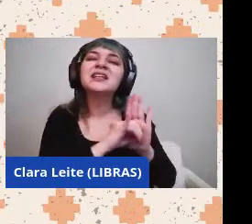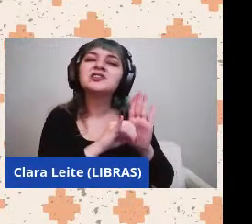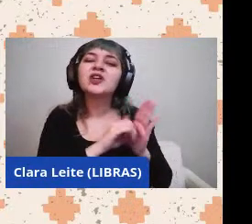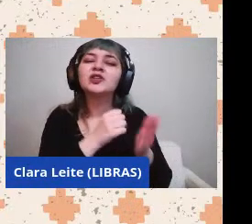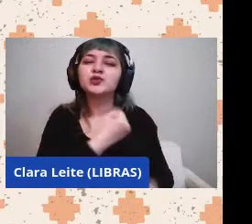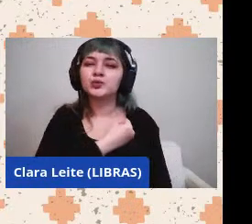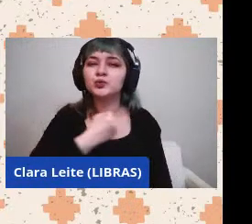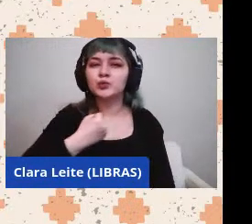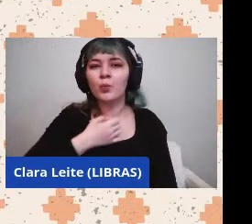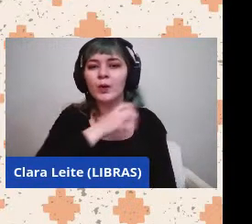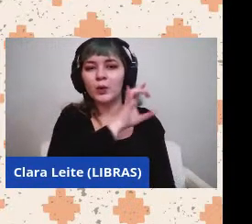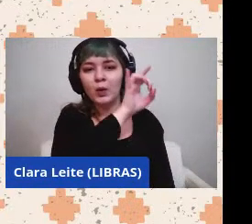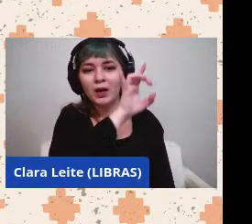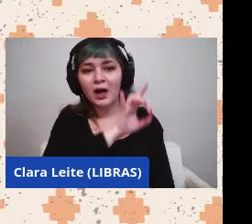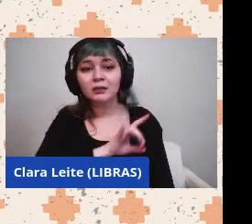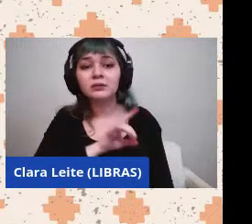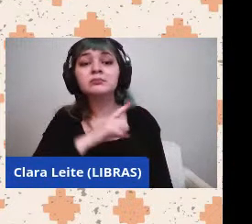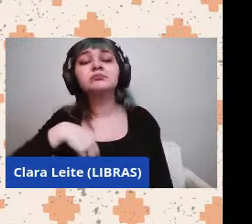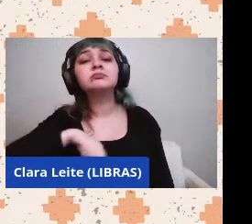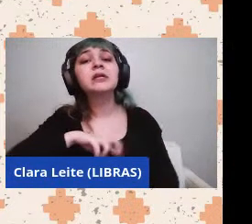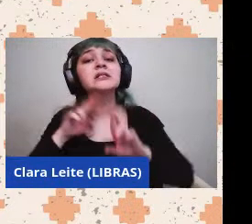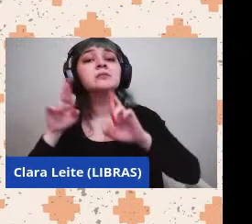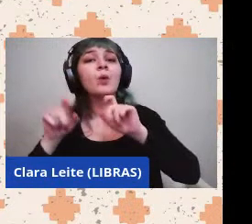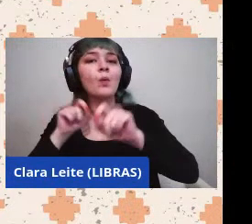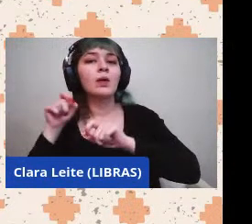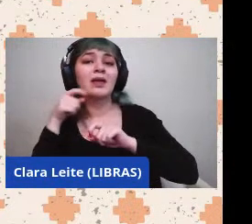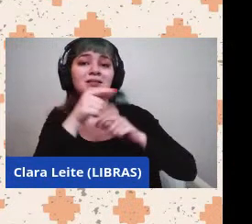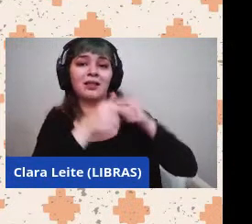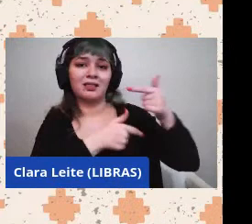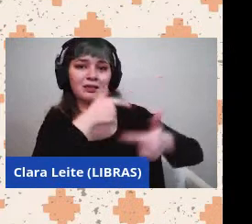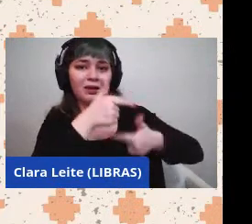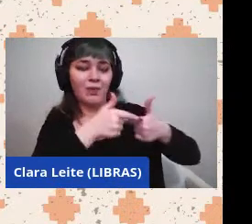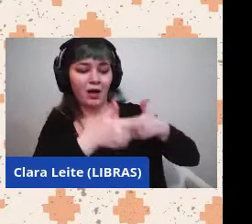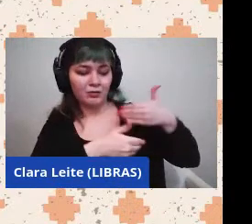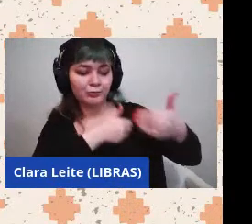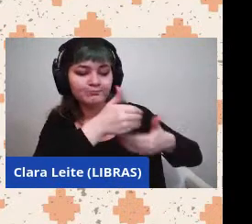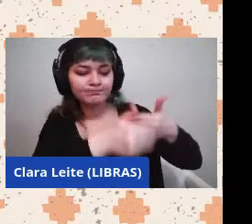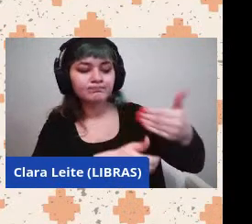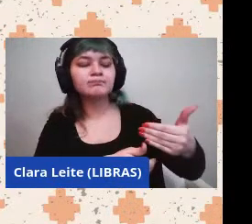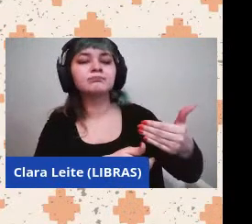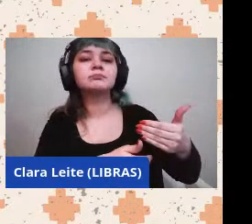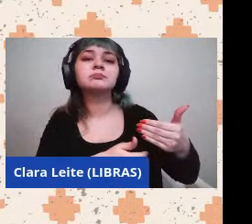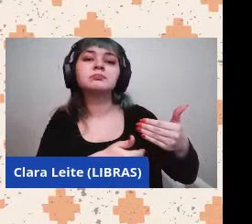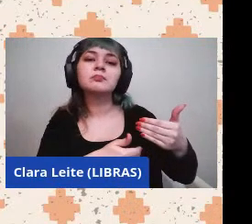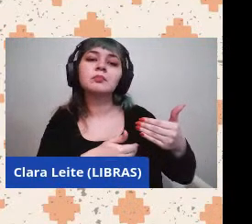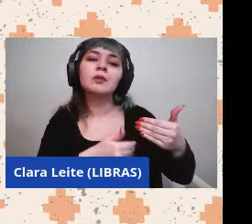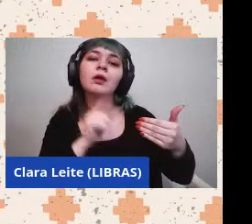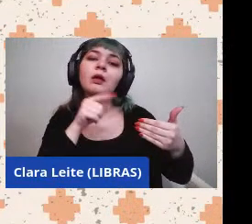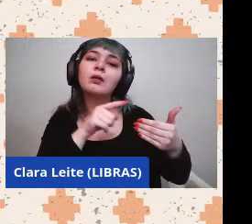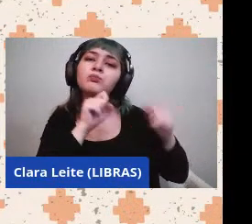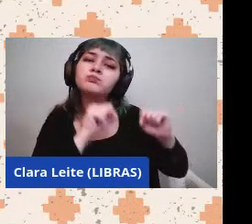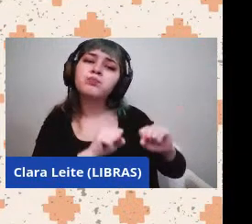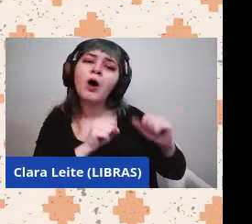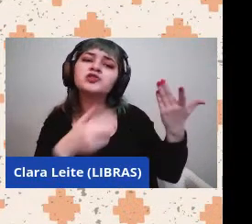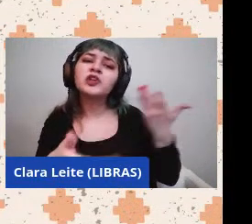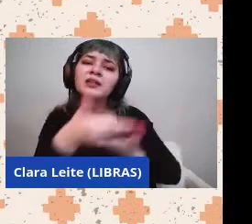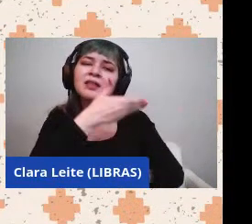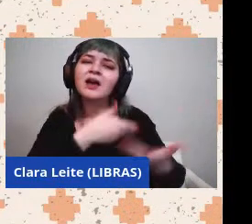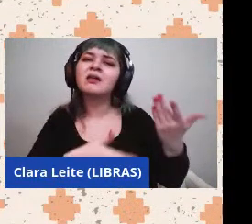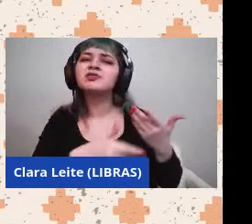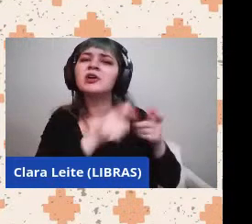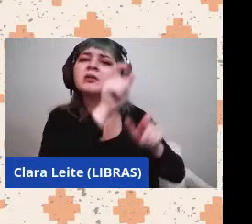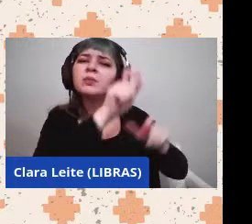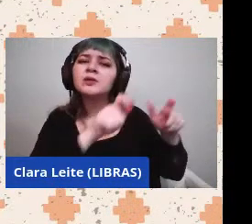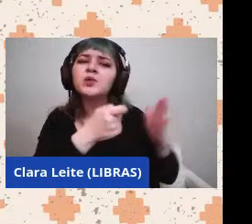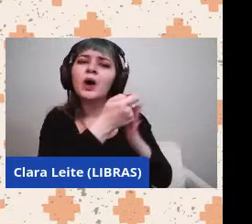the expectation is that this is work in progress. That is work where you can interact with authors,